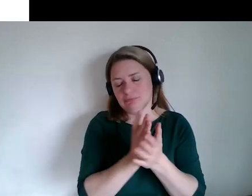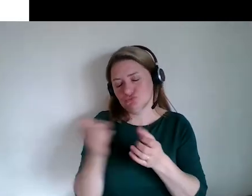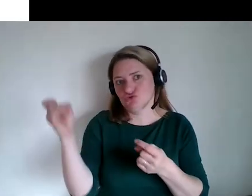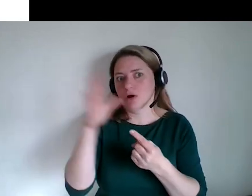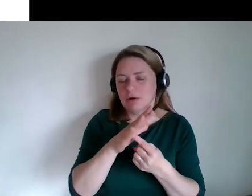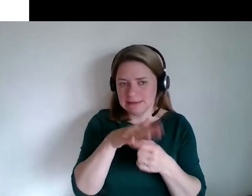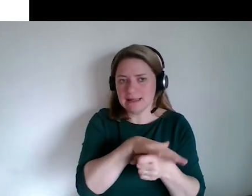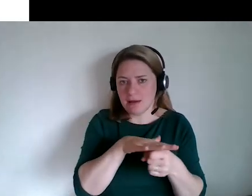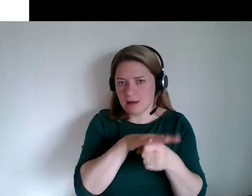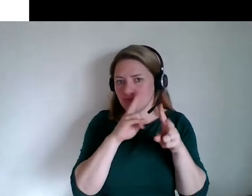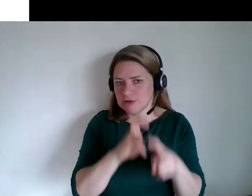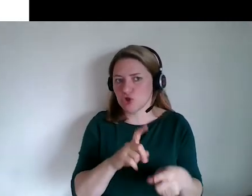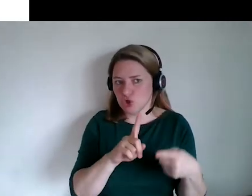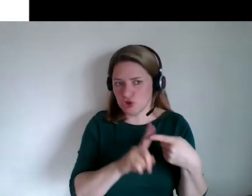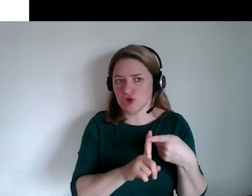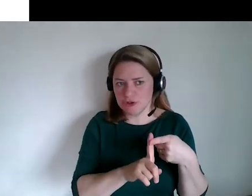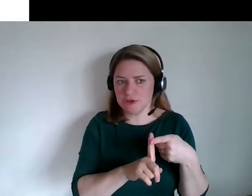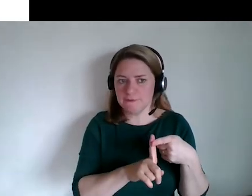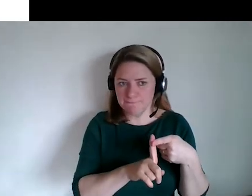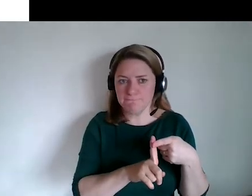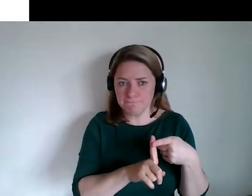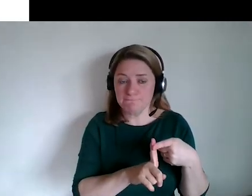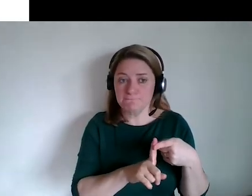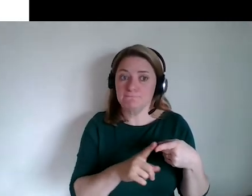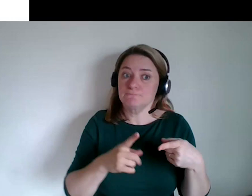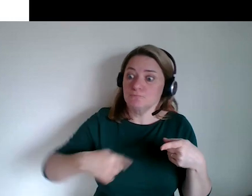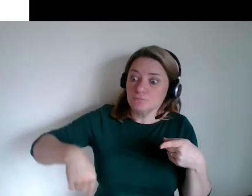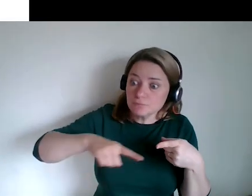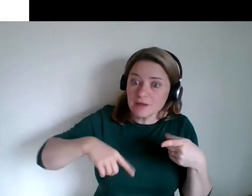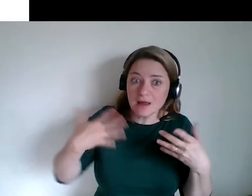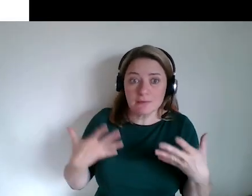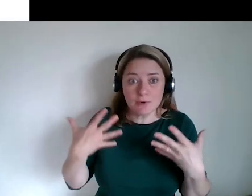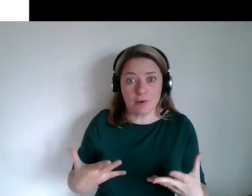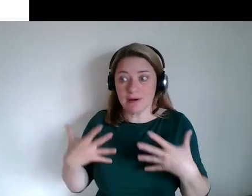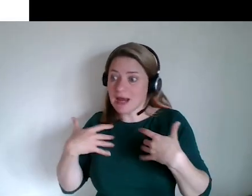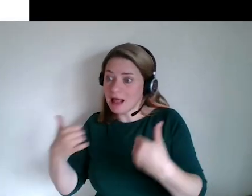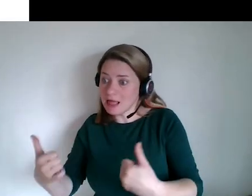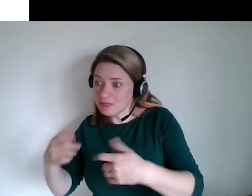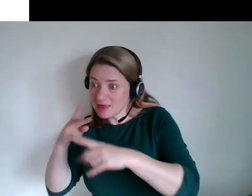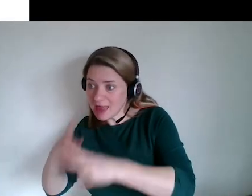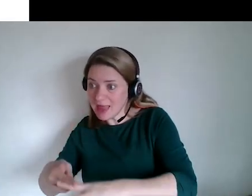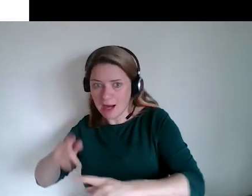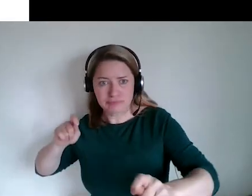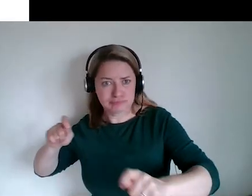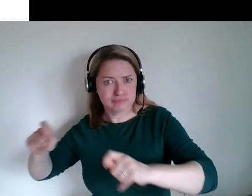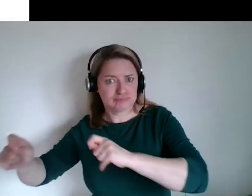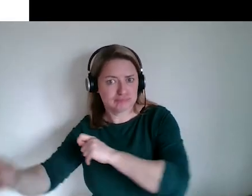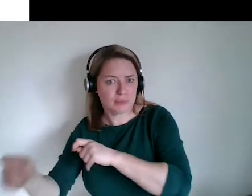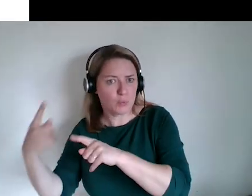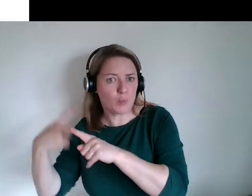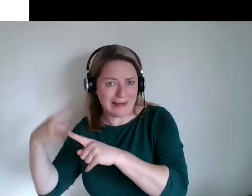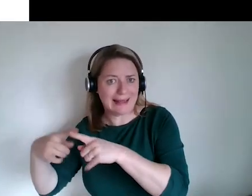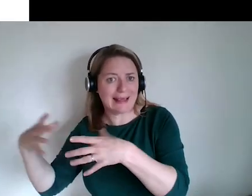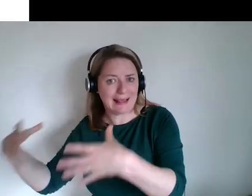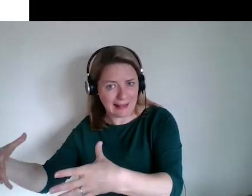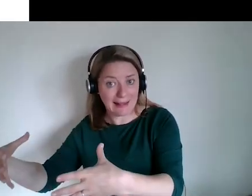priority area of research. We are living in a fast-changing health and care landscape